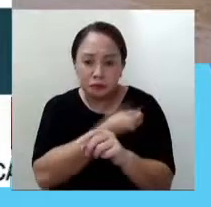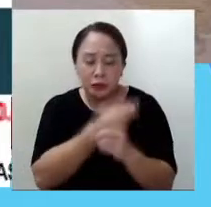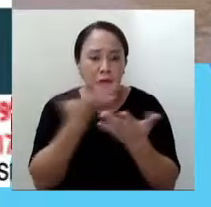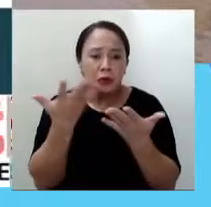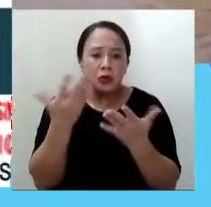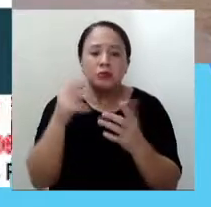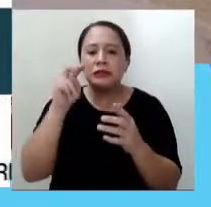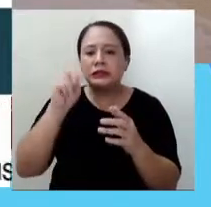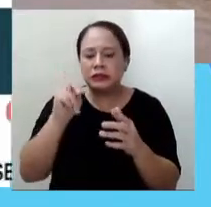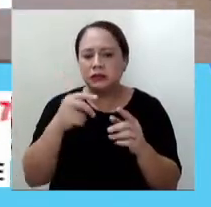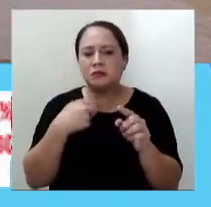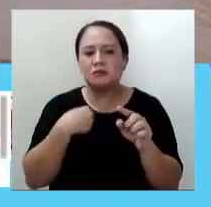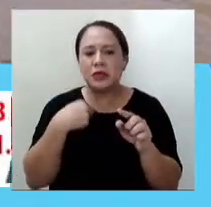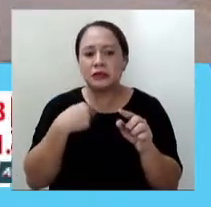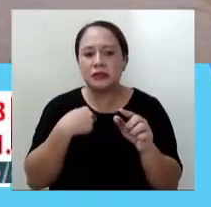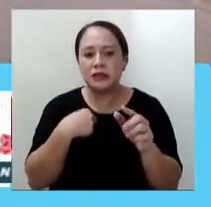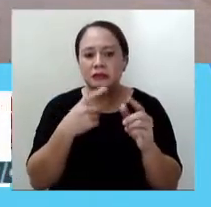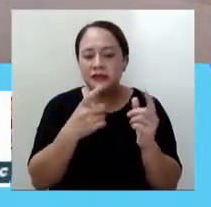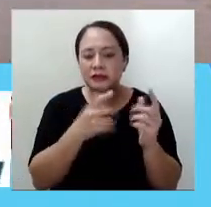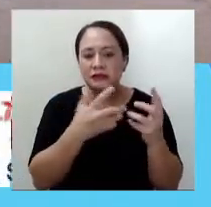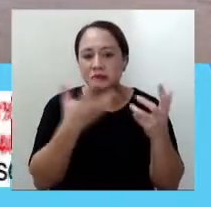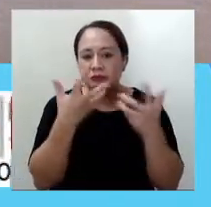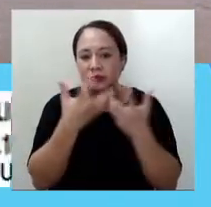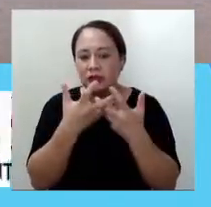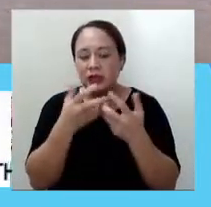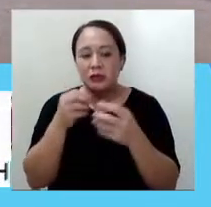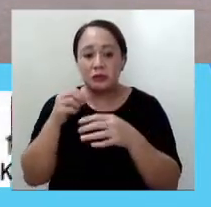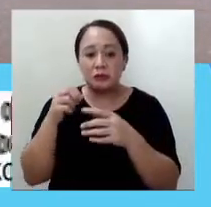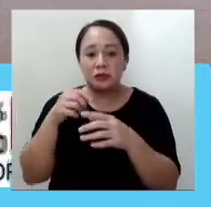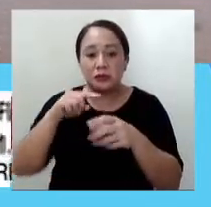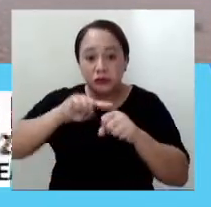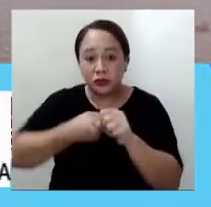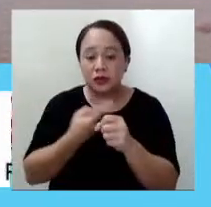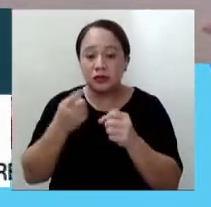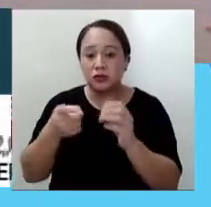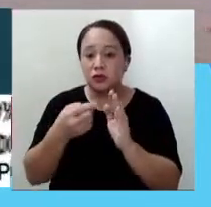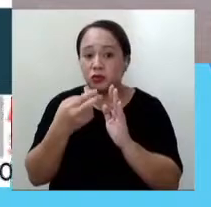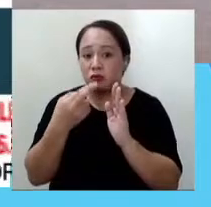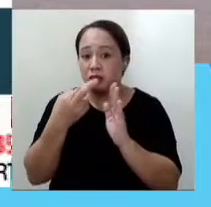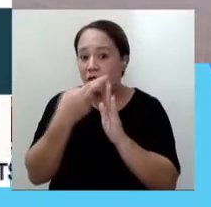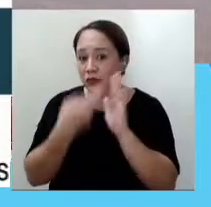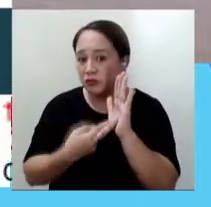operationalize bago sana maging in effect itong mga direktiba.